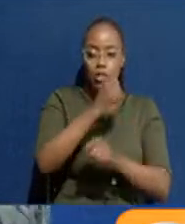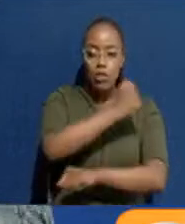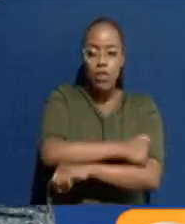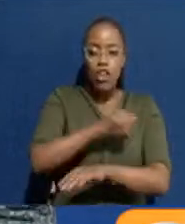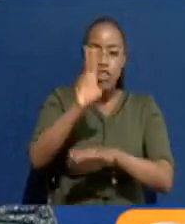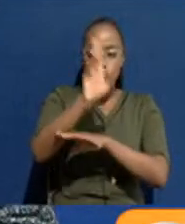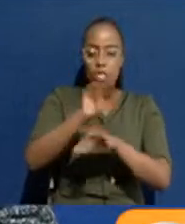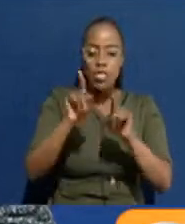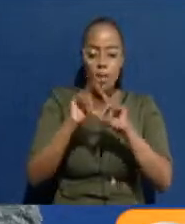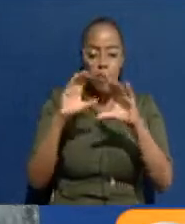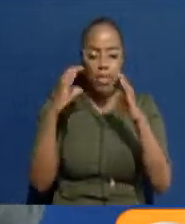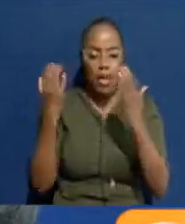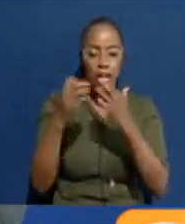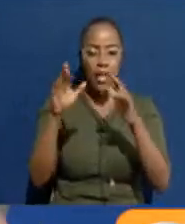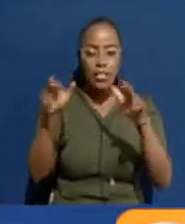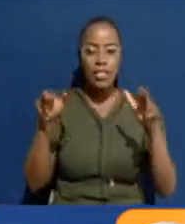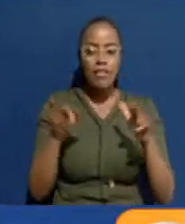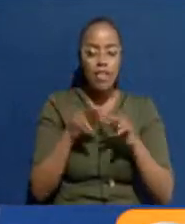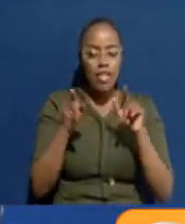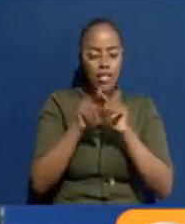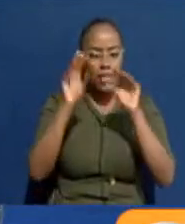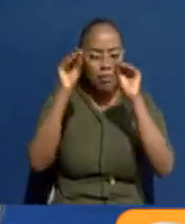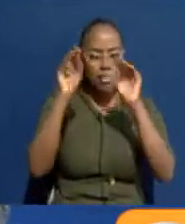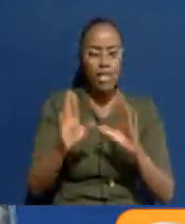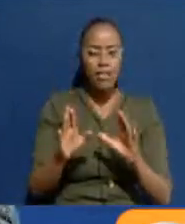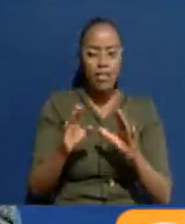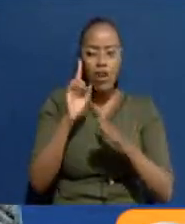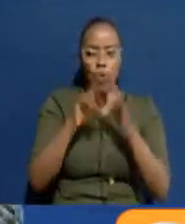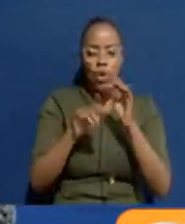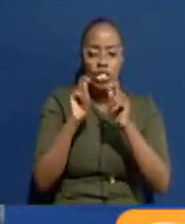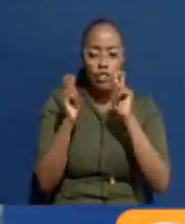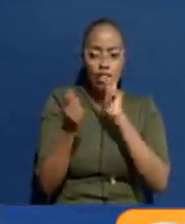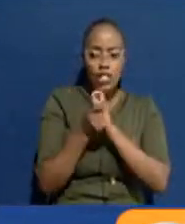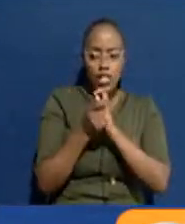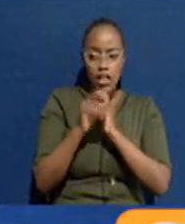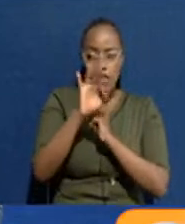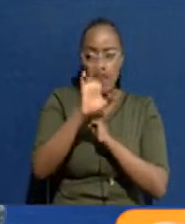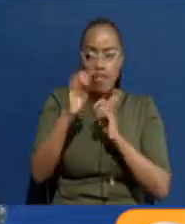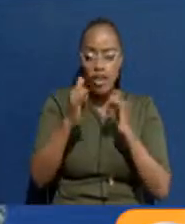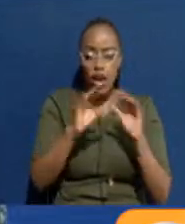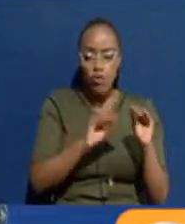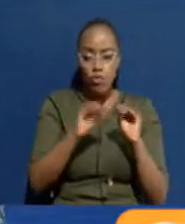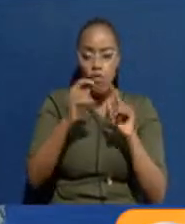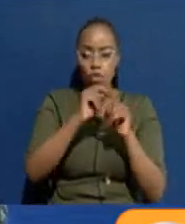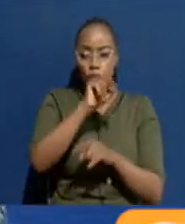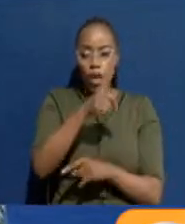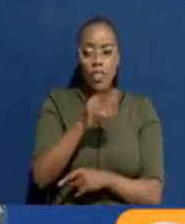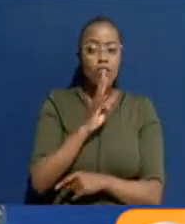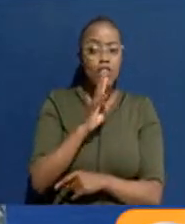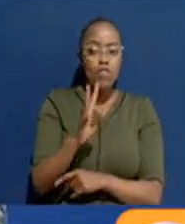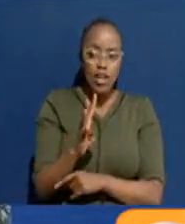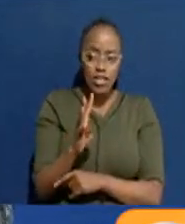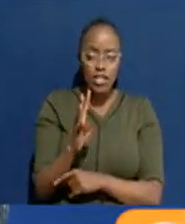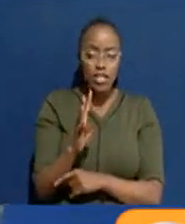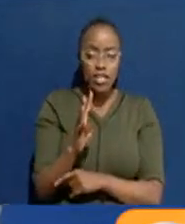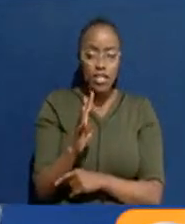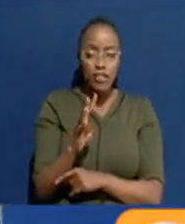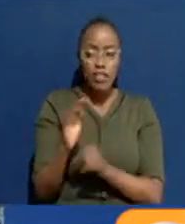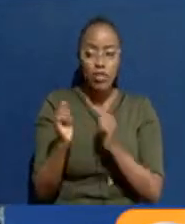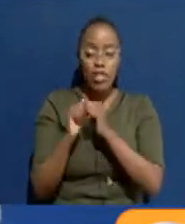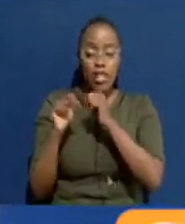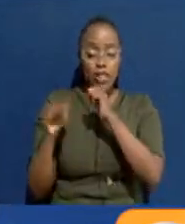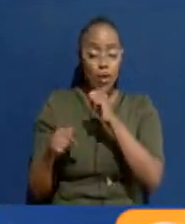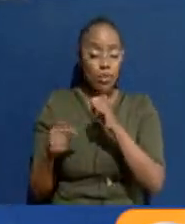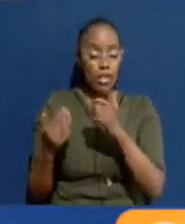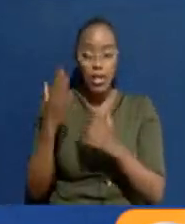the same classroom, the same teachers. What has now changed that their fees should move from 1,450 shillings to 10,000